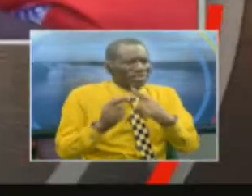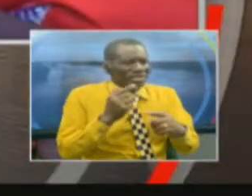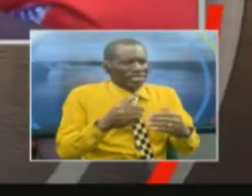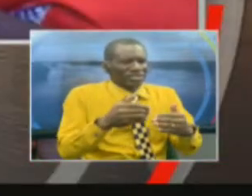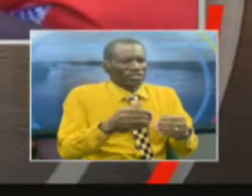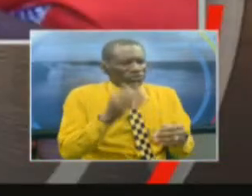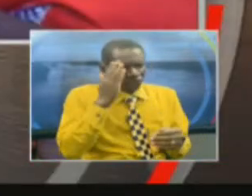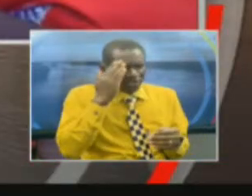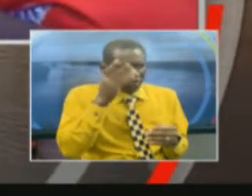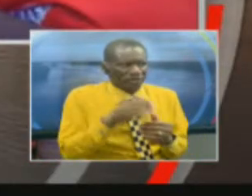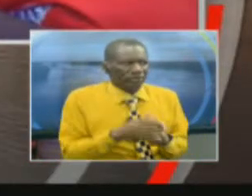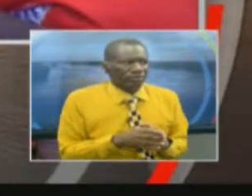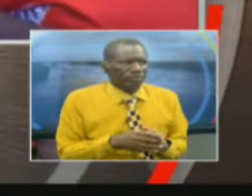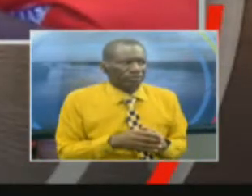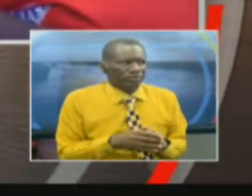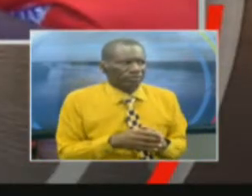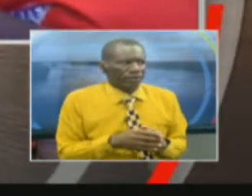dating?